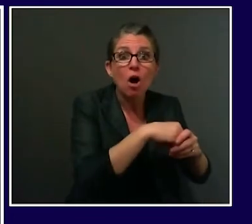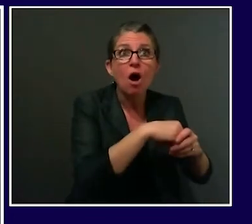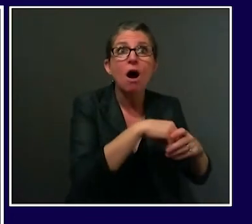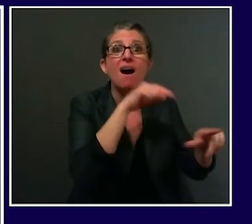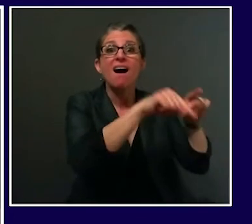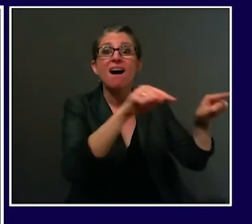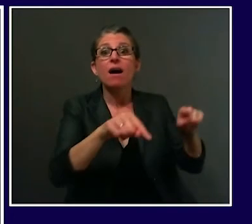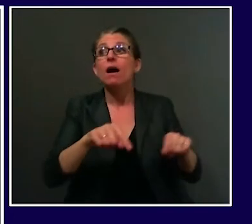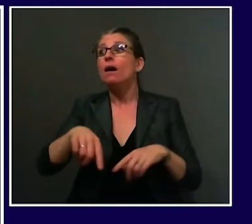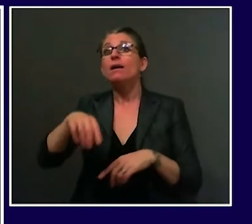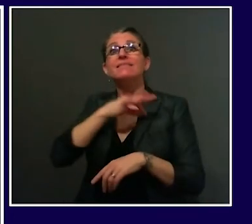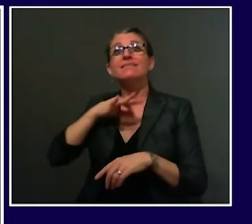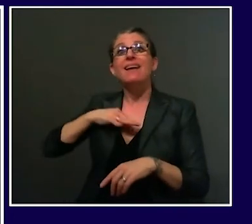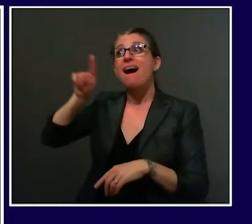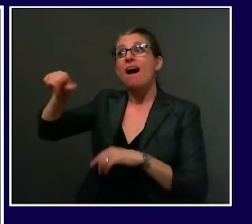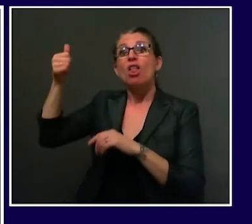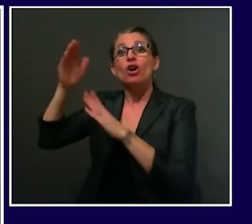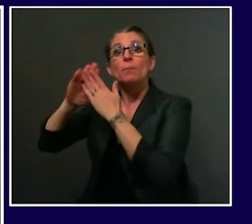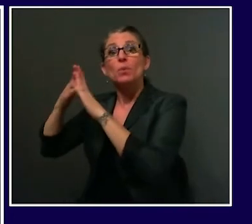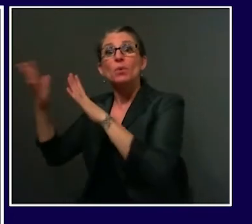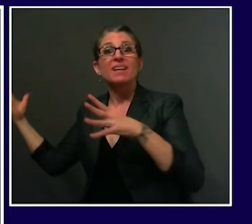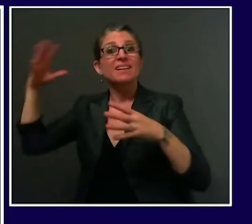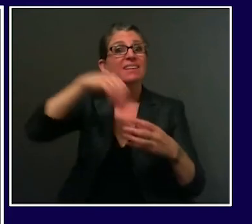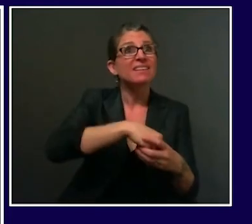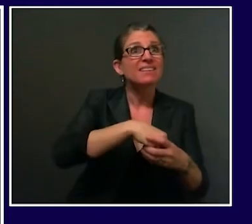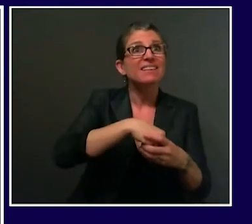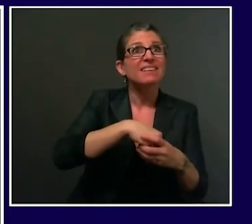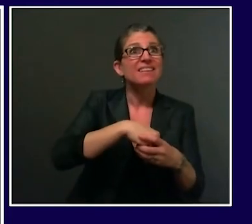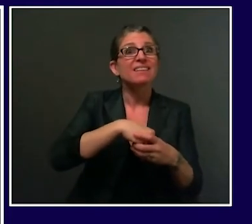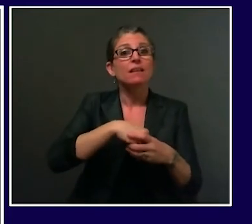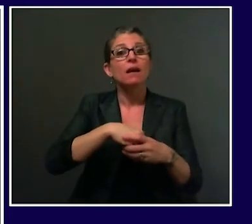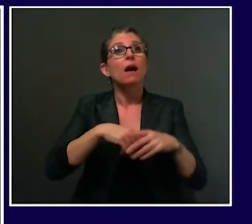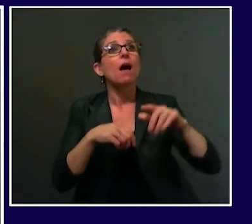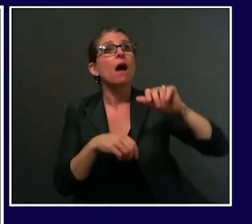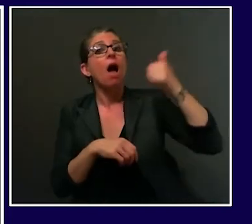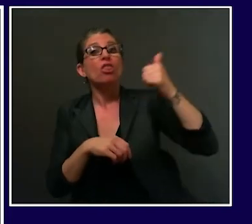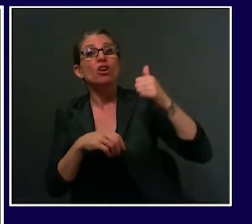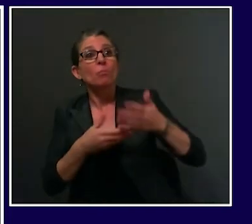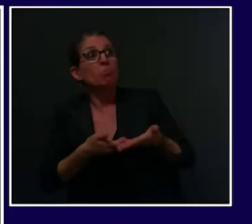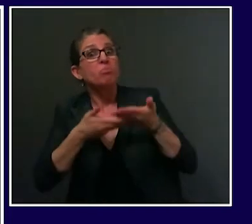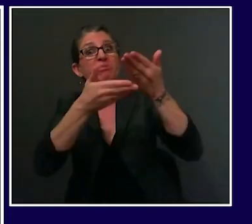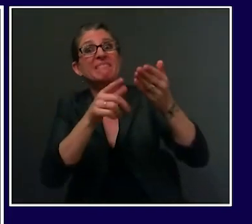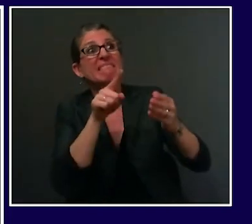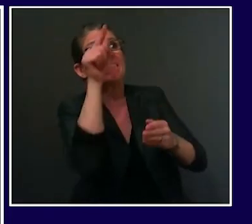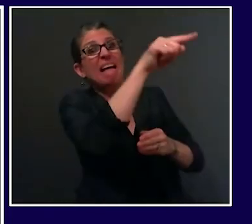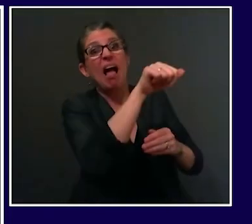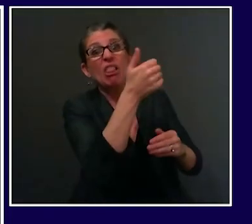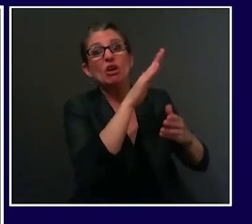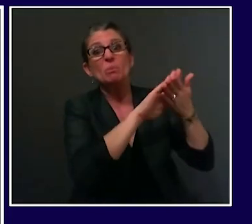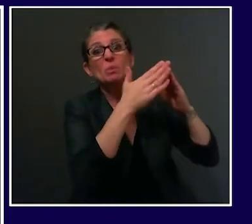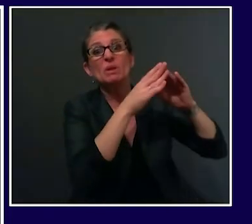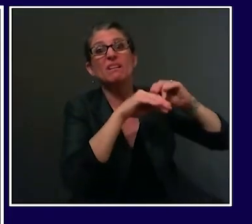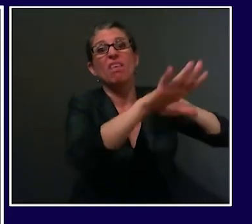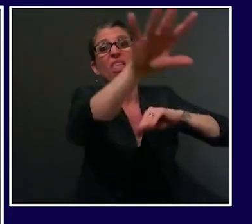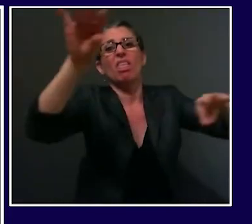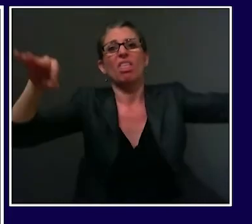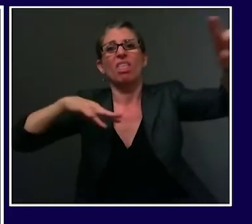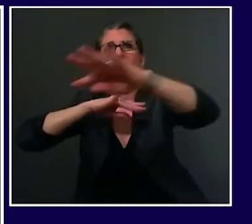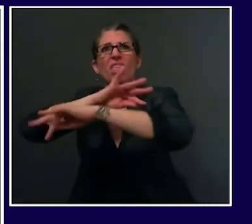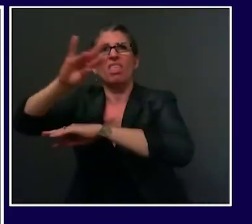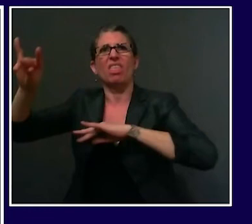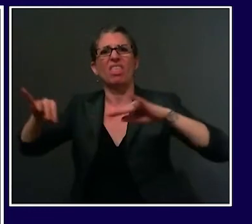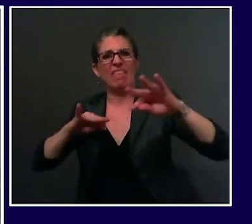there's ongoing community transmission and it's being brought into facilities. It doesn't, as the governor has noted,